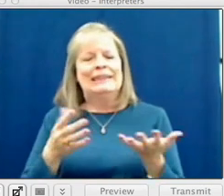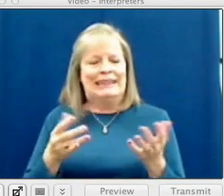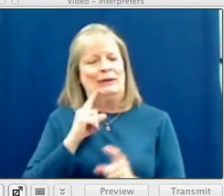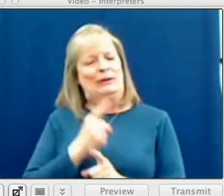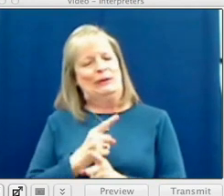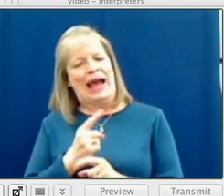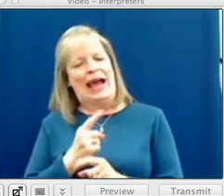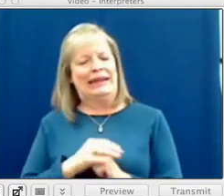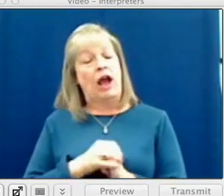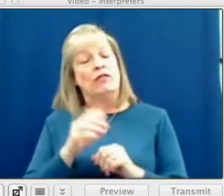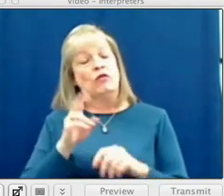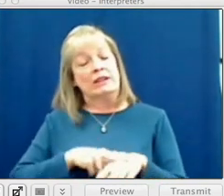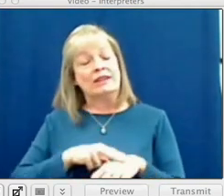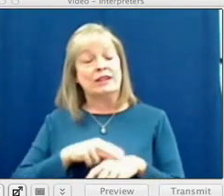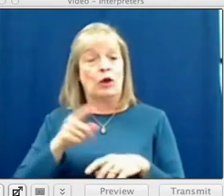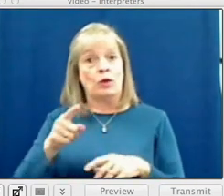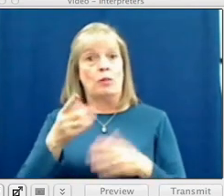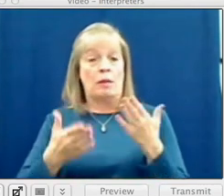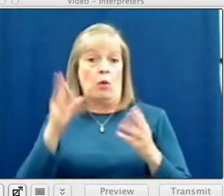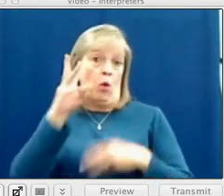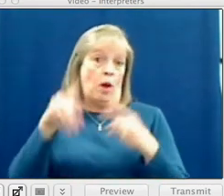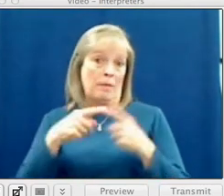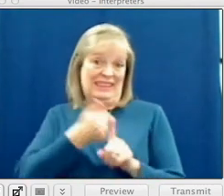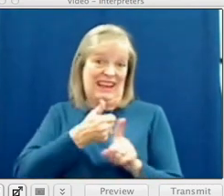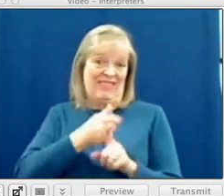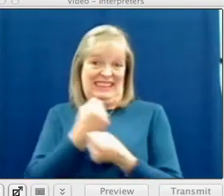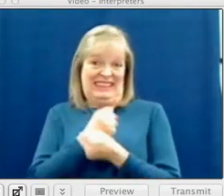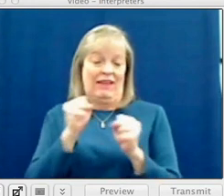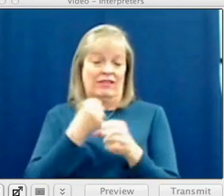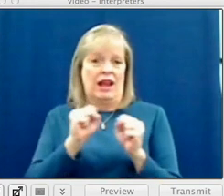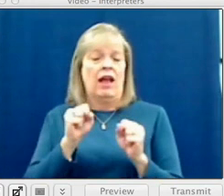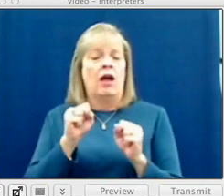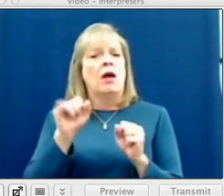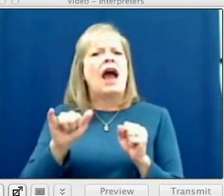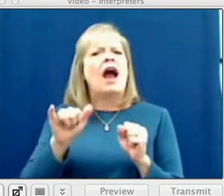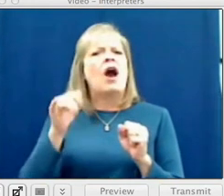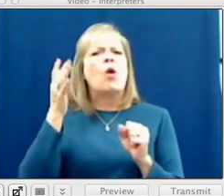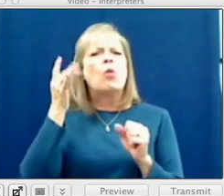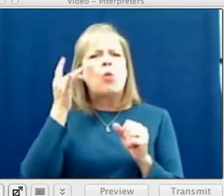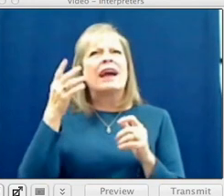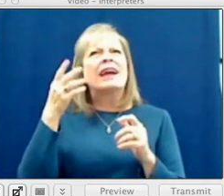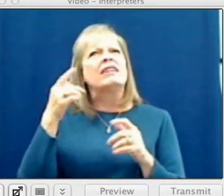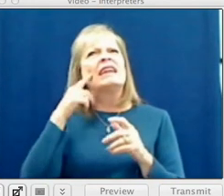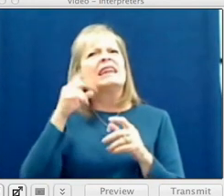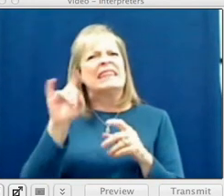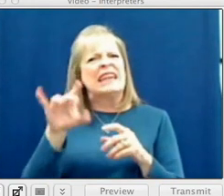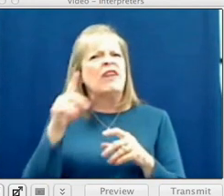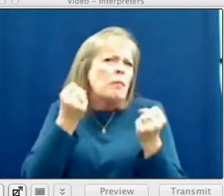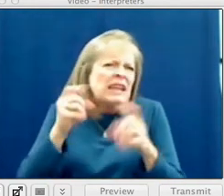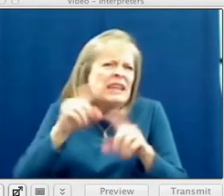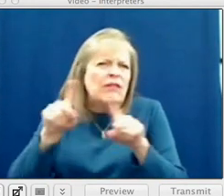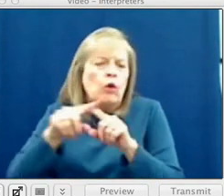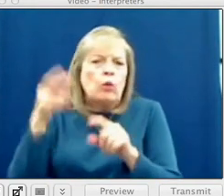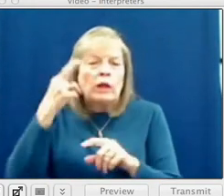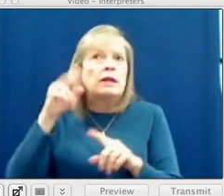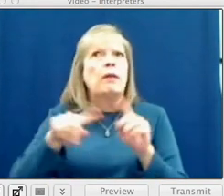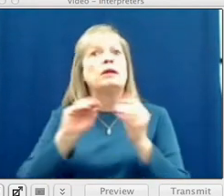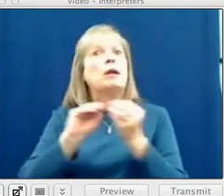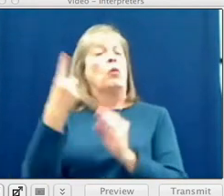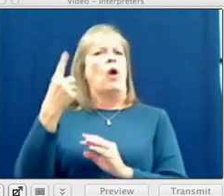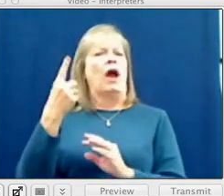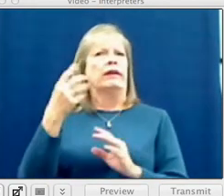own safety seems like a good idea. But that was the reason why he wanted to process it for lots of reasons, but that was the thing that really stuck with him. See